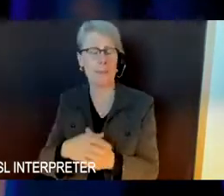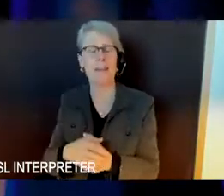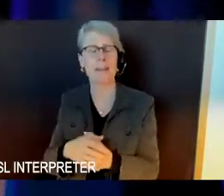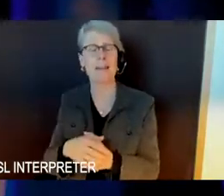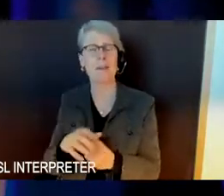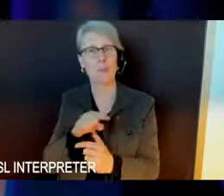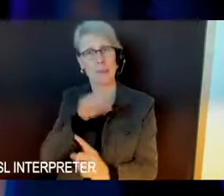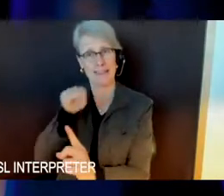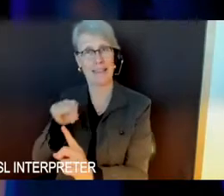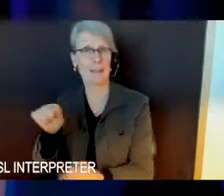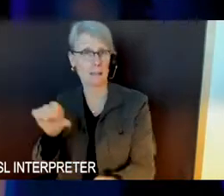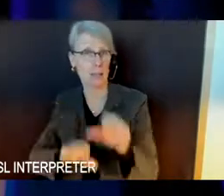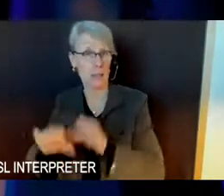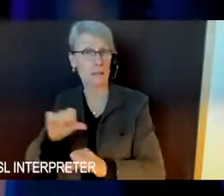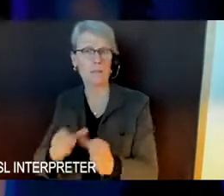The science of